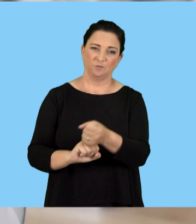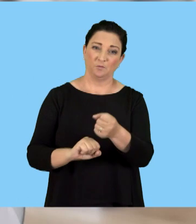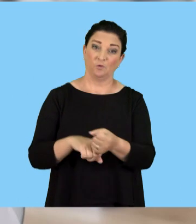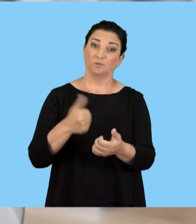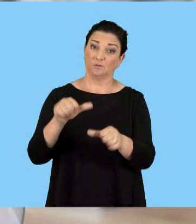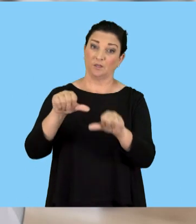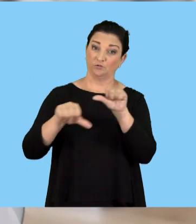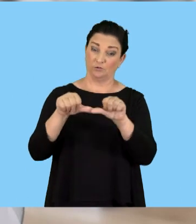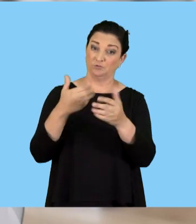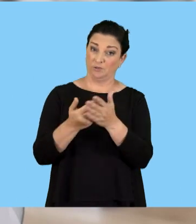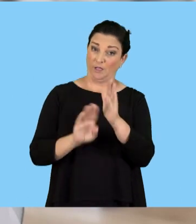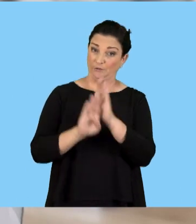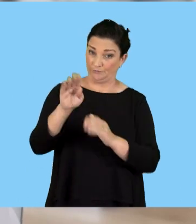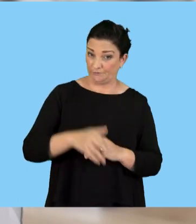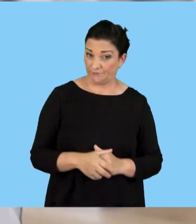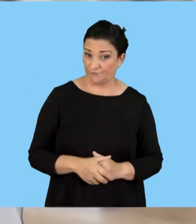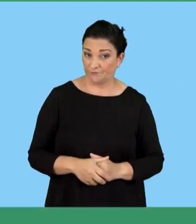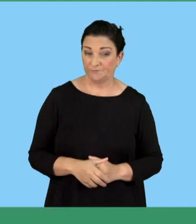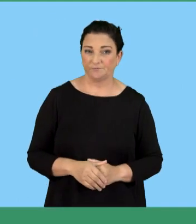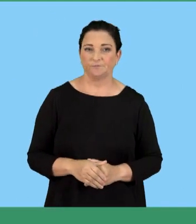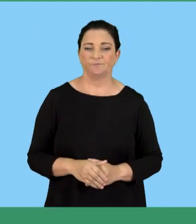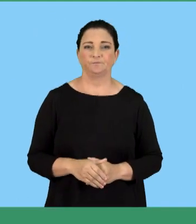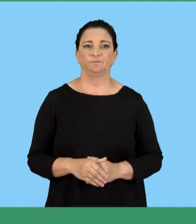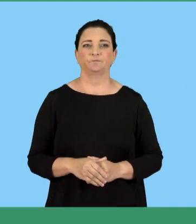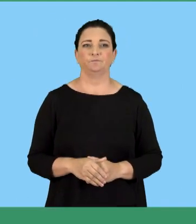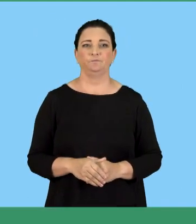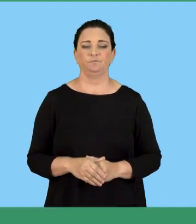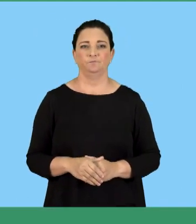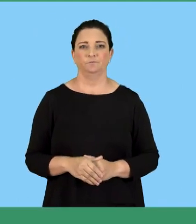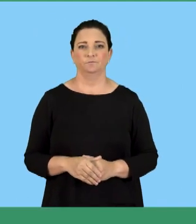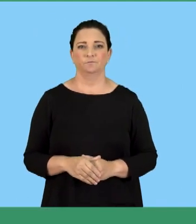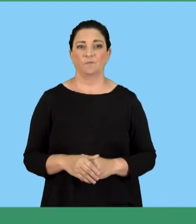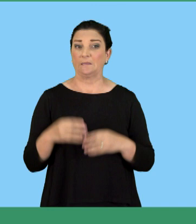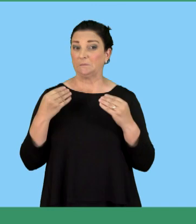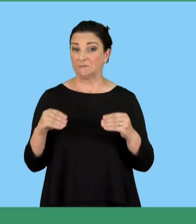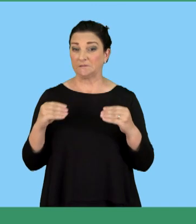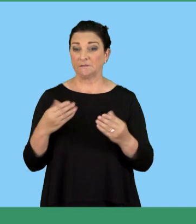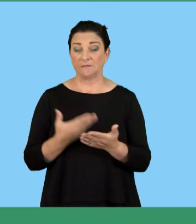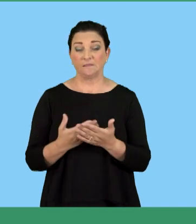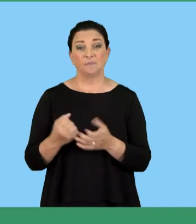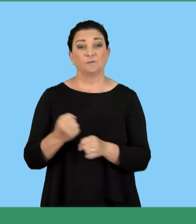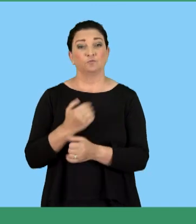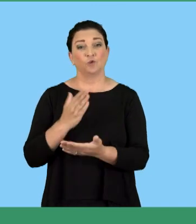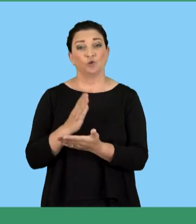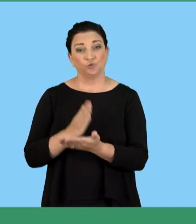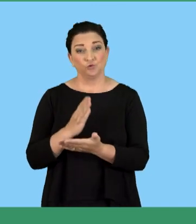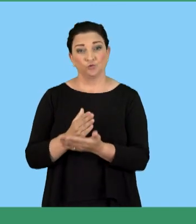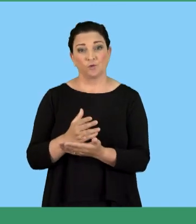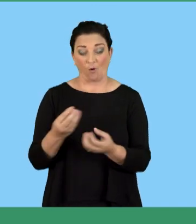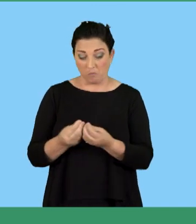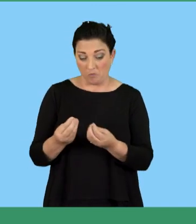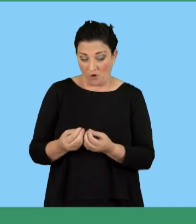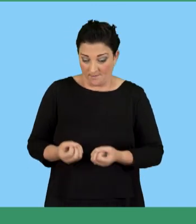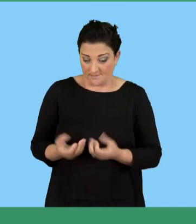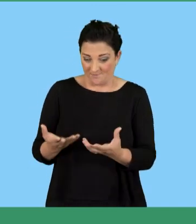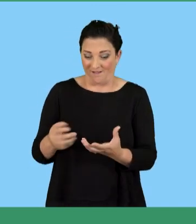within the community. So that is one way. Then another way is the business can ensure that the products they